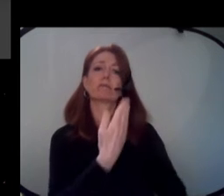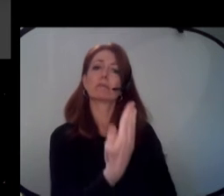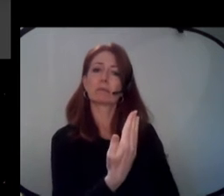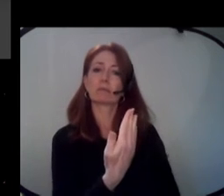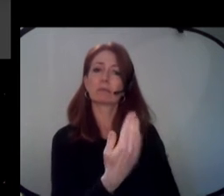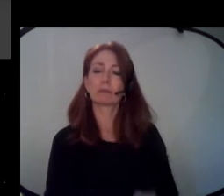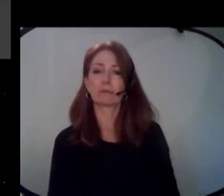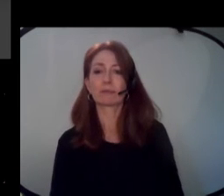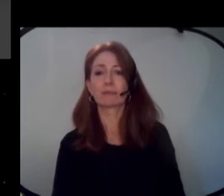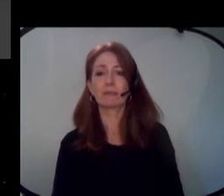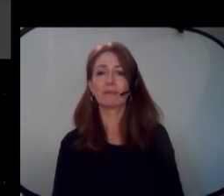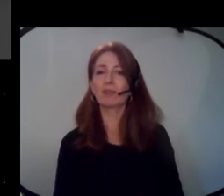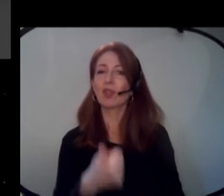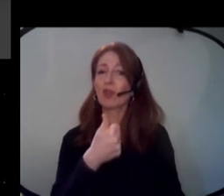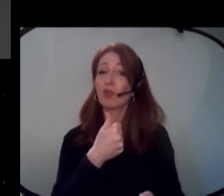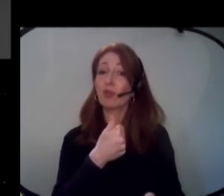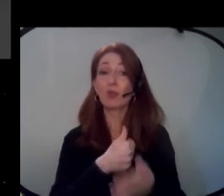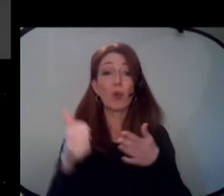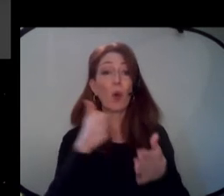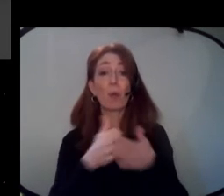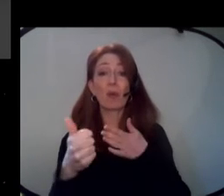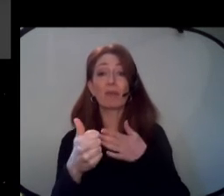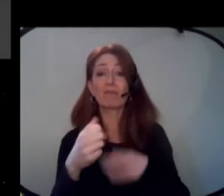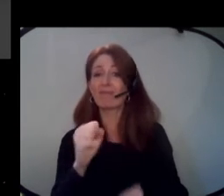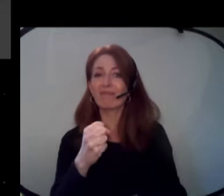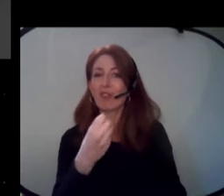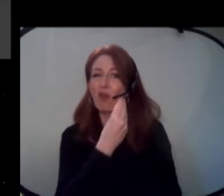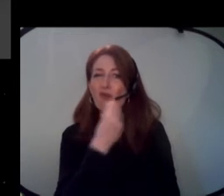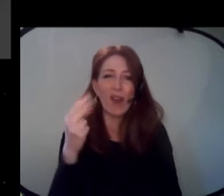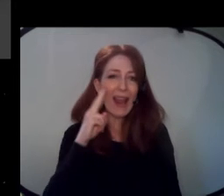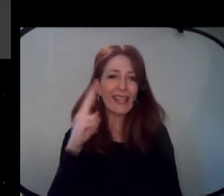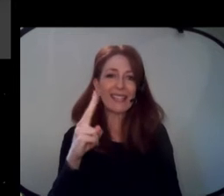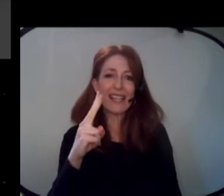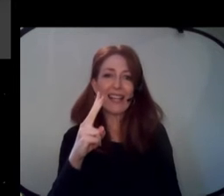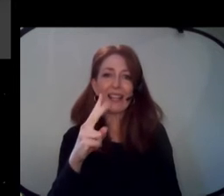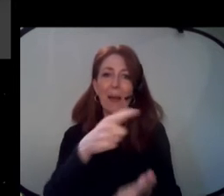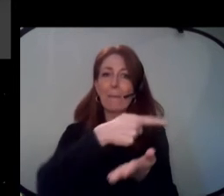self-portraits, you don't even see the artist with a paintbrush in their hand or a palette.